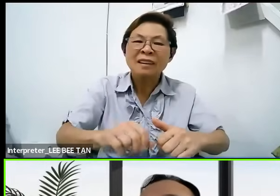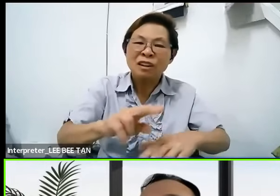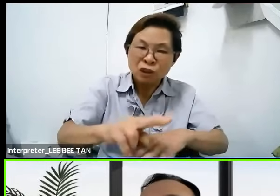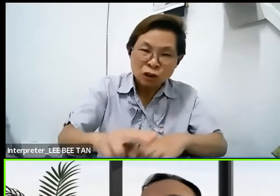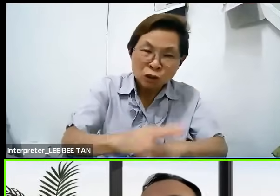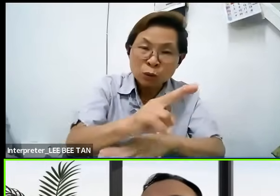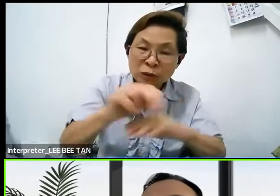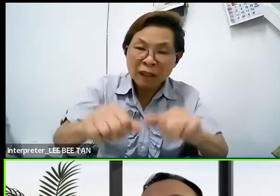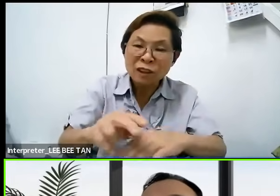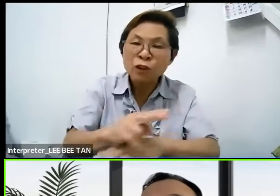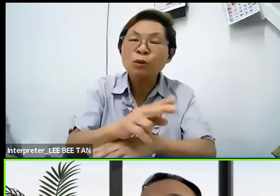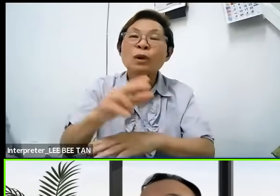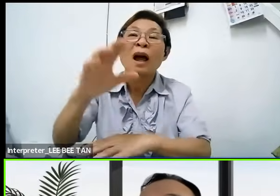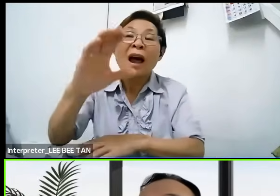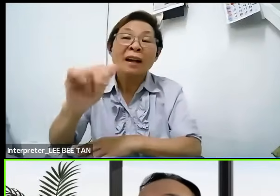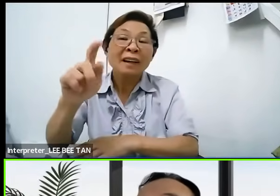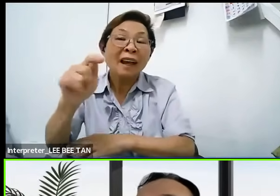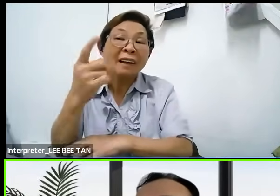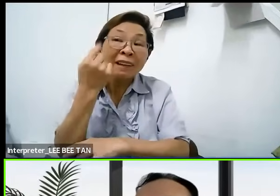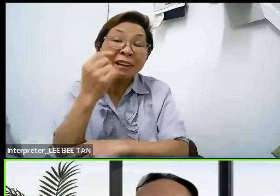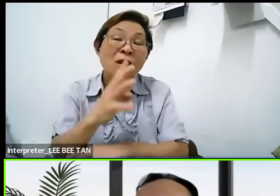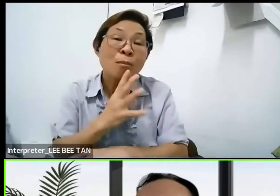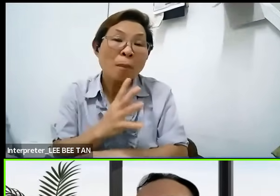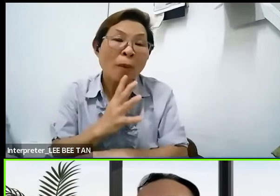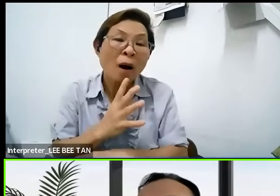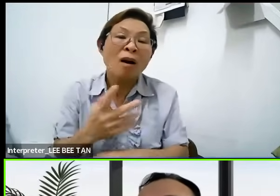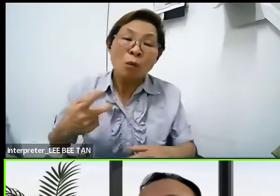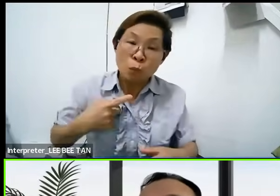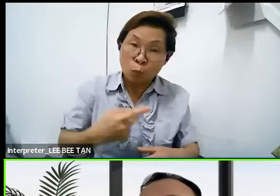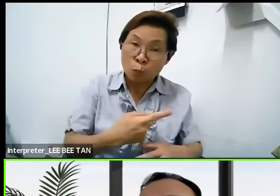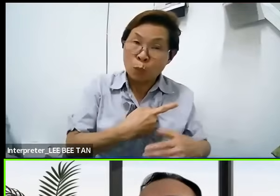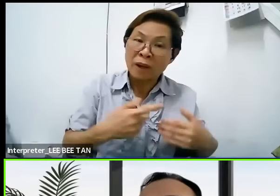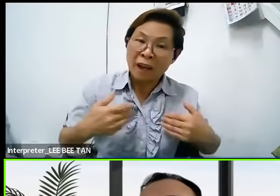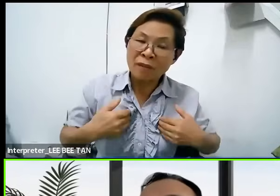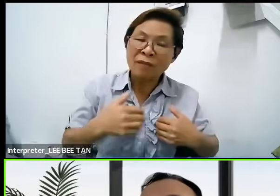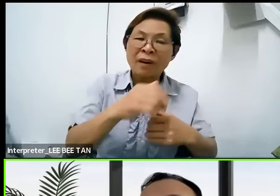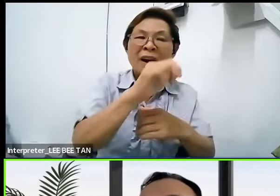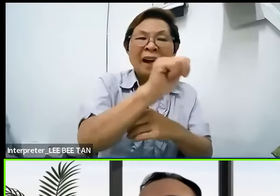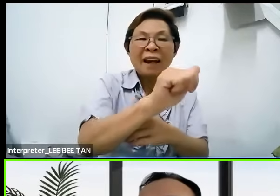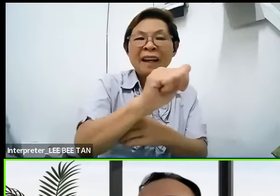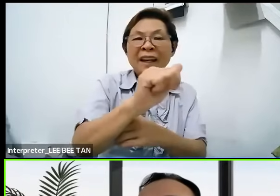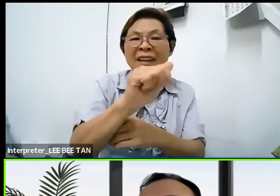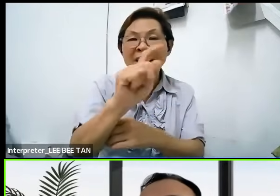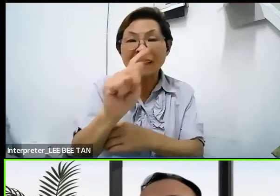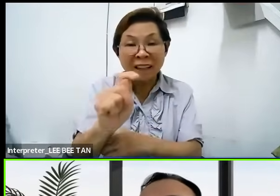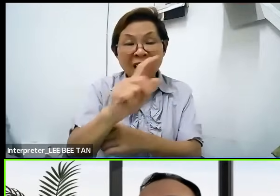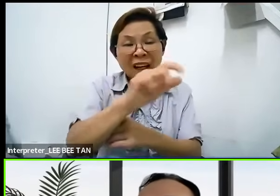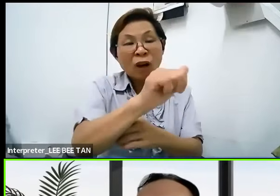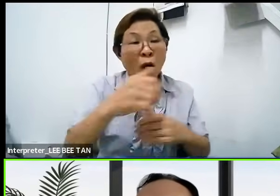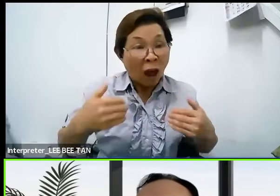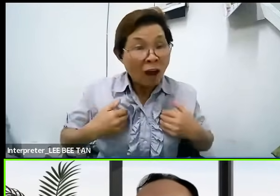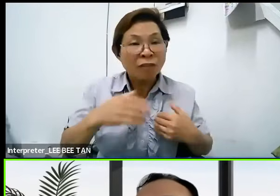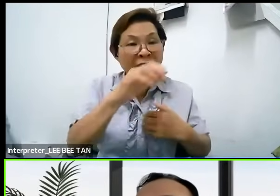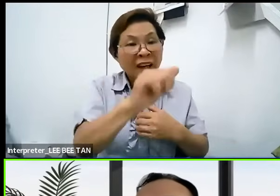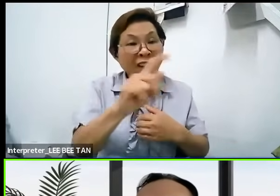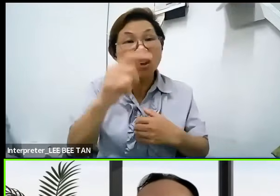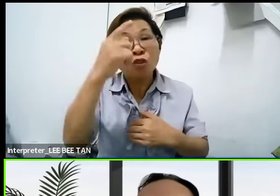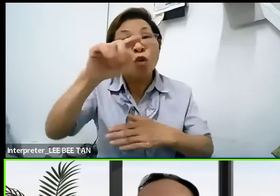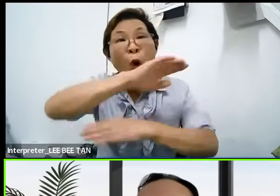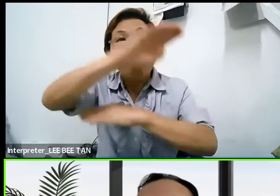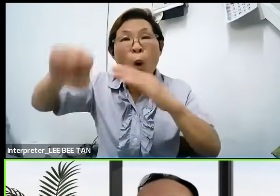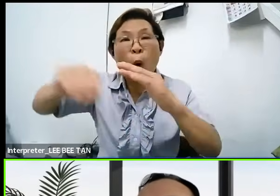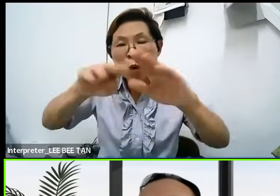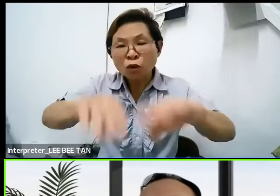mentioned. You know, even we have AT for every child,